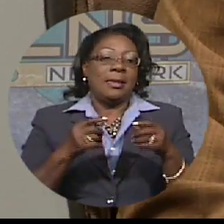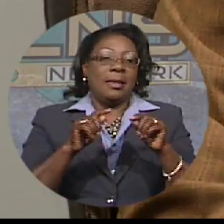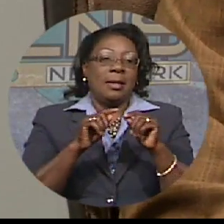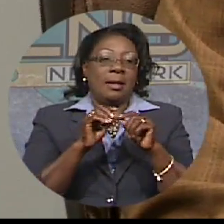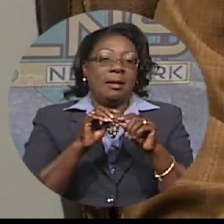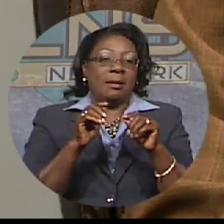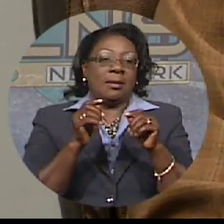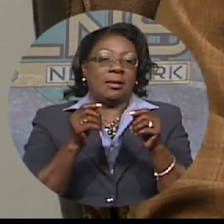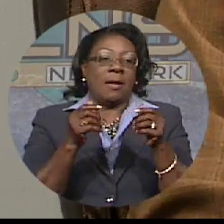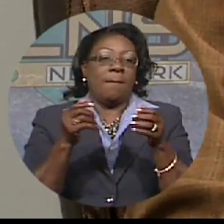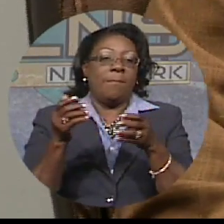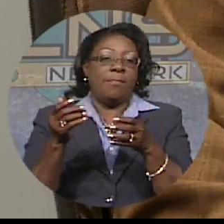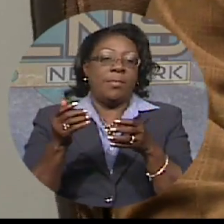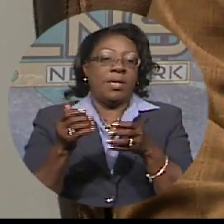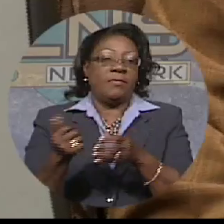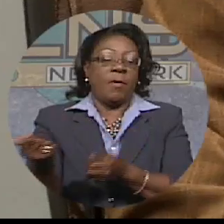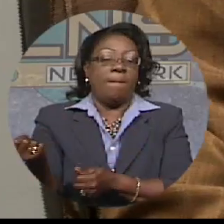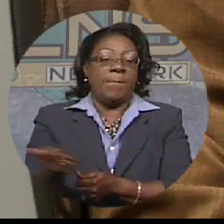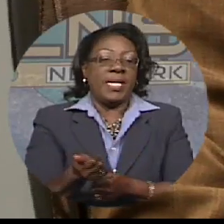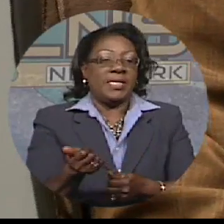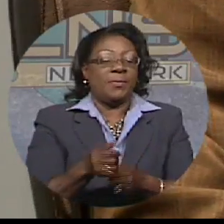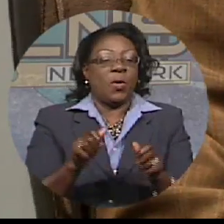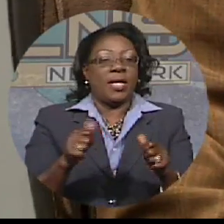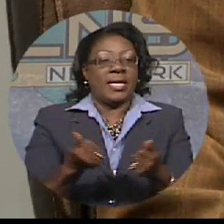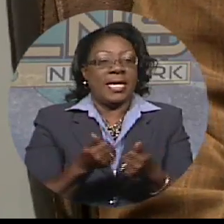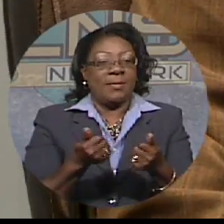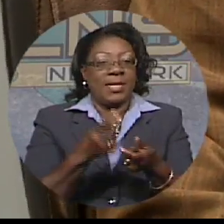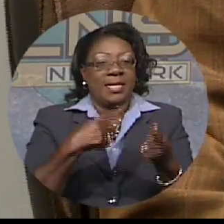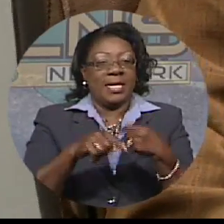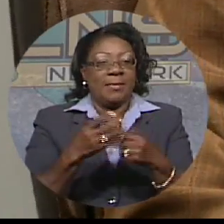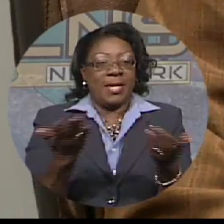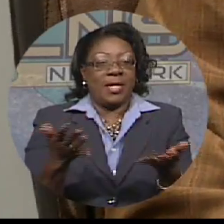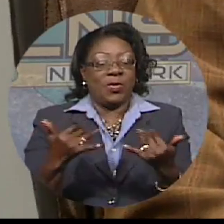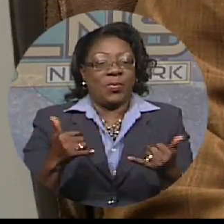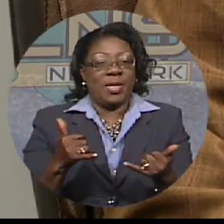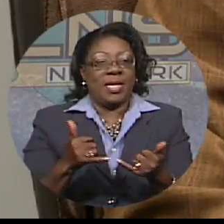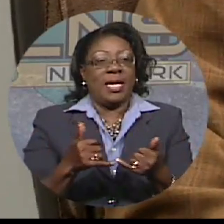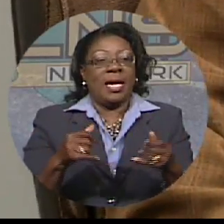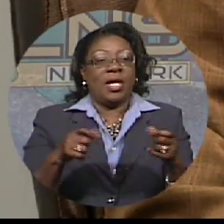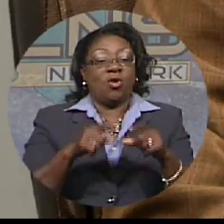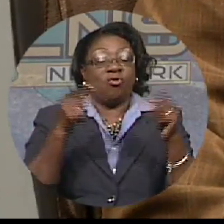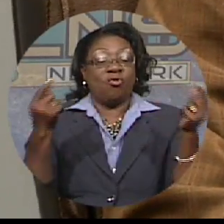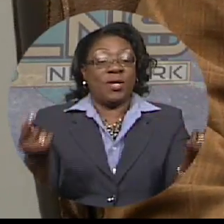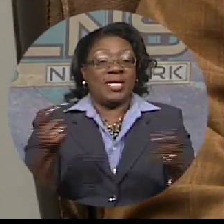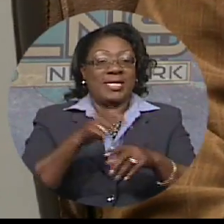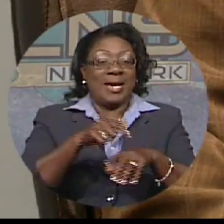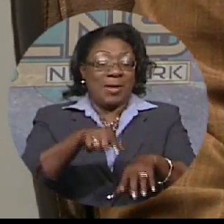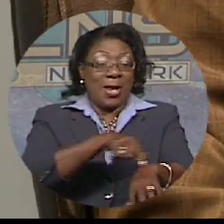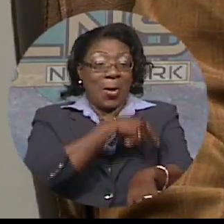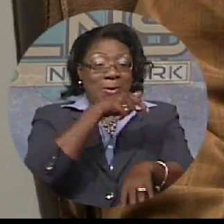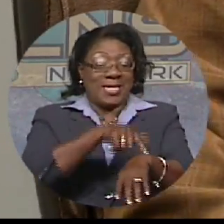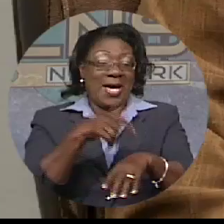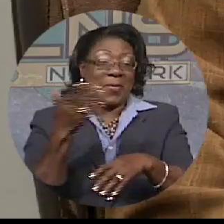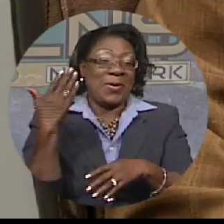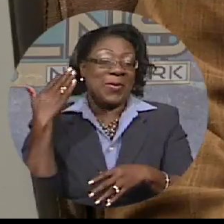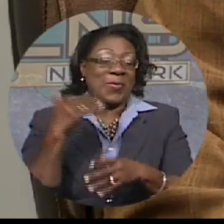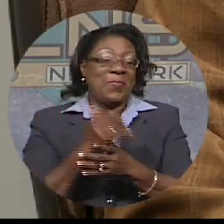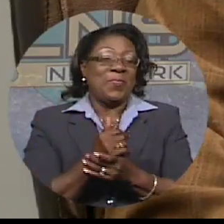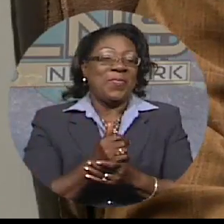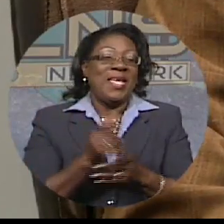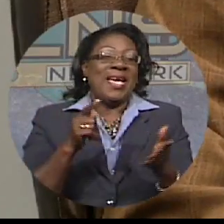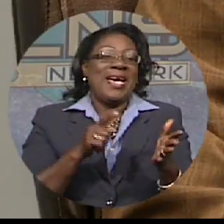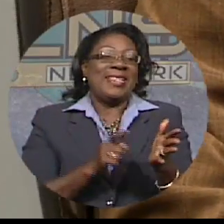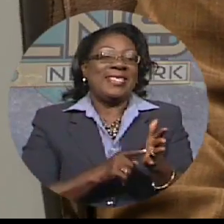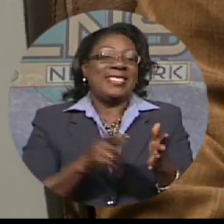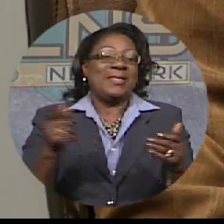game. And I came to play in the charity game and had a great time here. And that's a long time ago. And this is